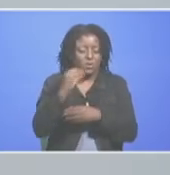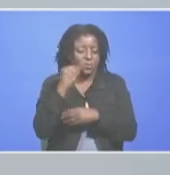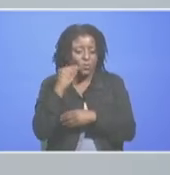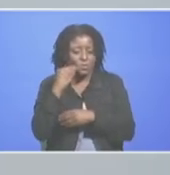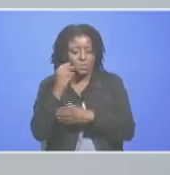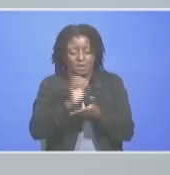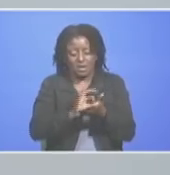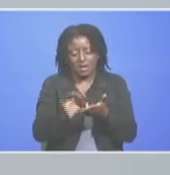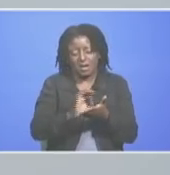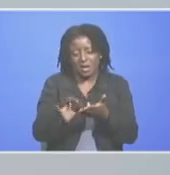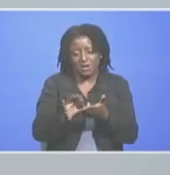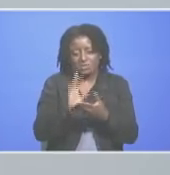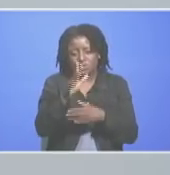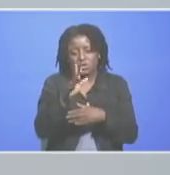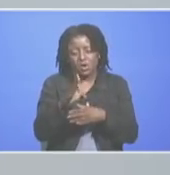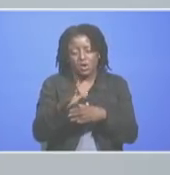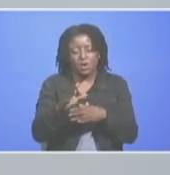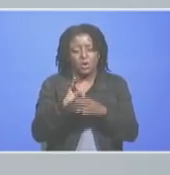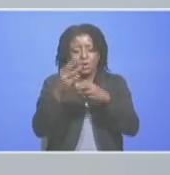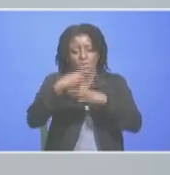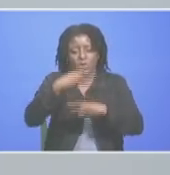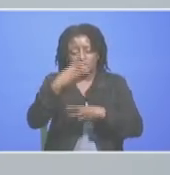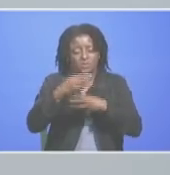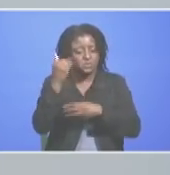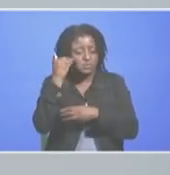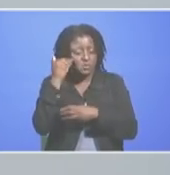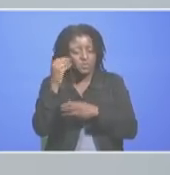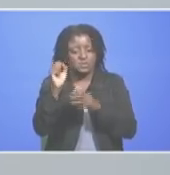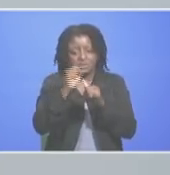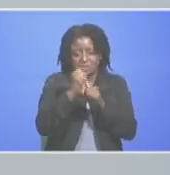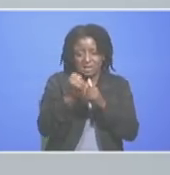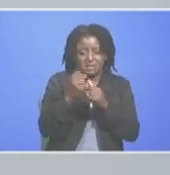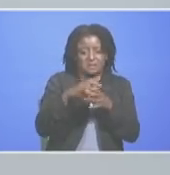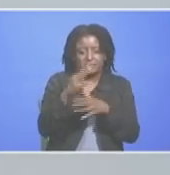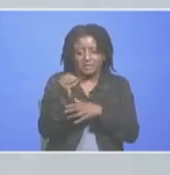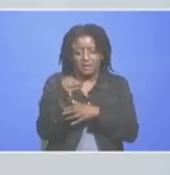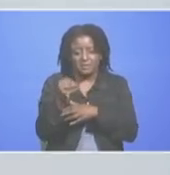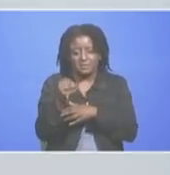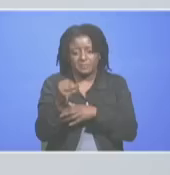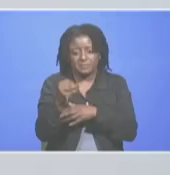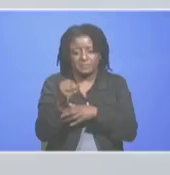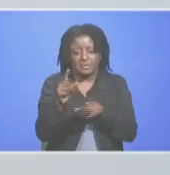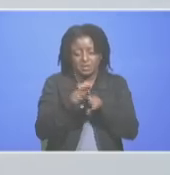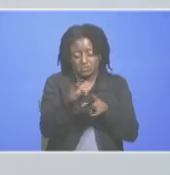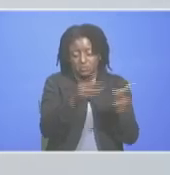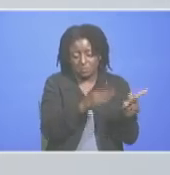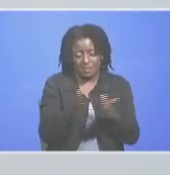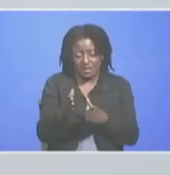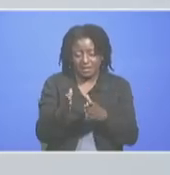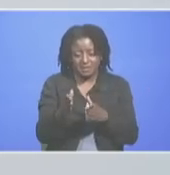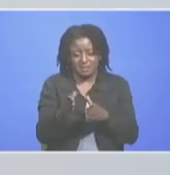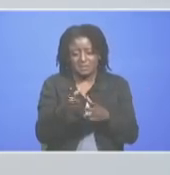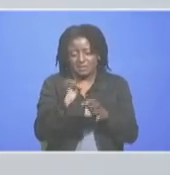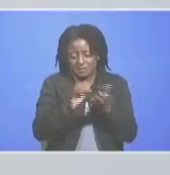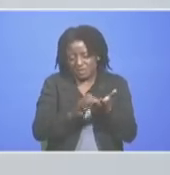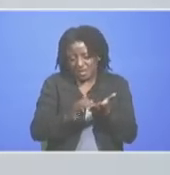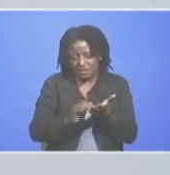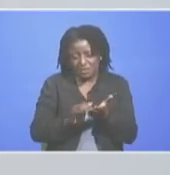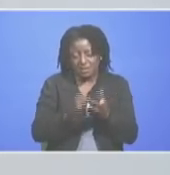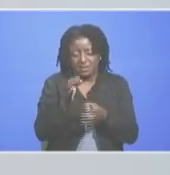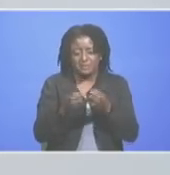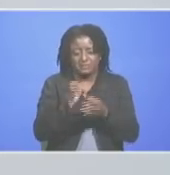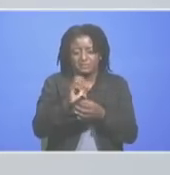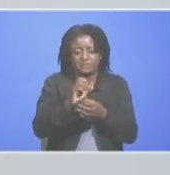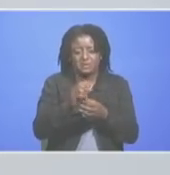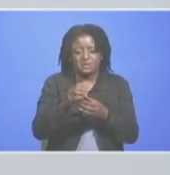sizes of it. And as you plan for being prepared for a hurricane, figure out, okay, if a sheet of plywood costs $35, how